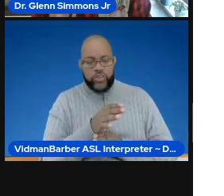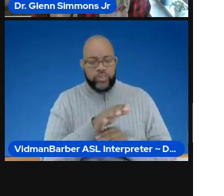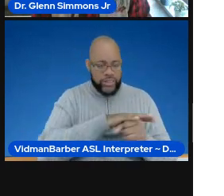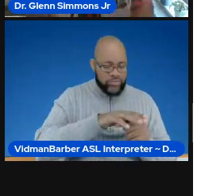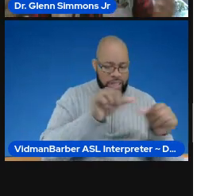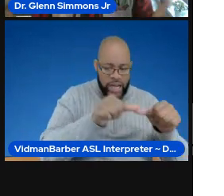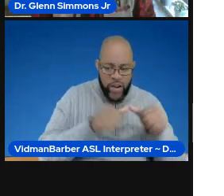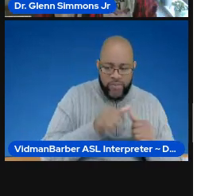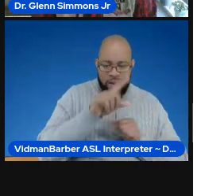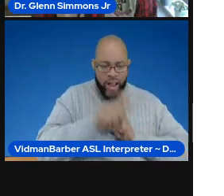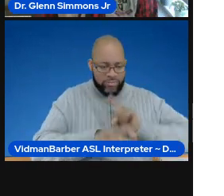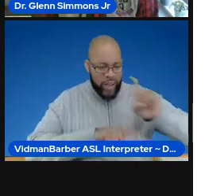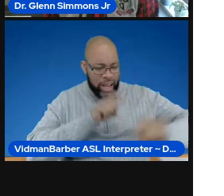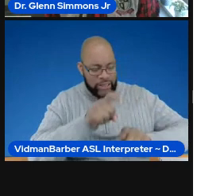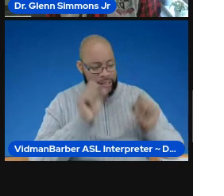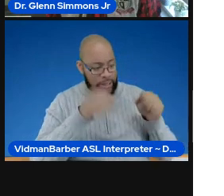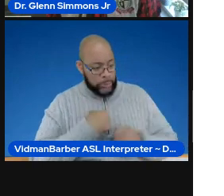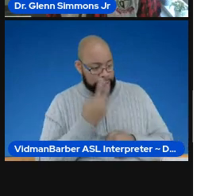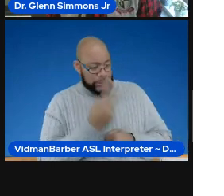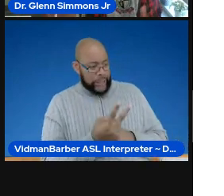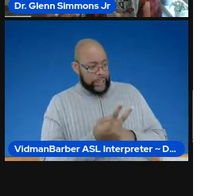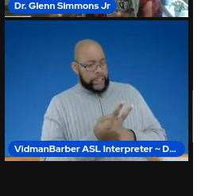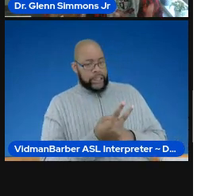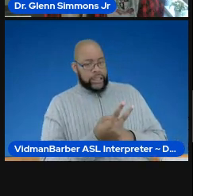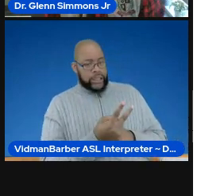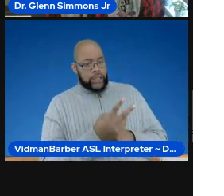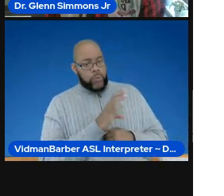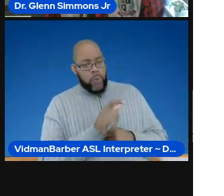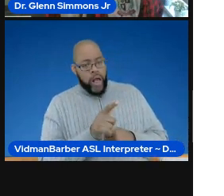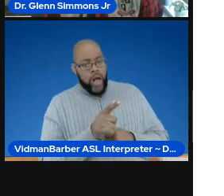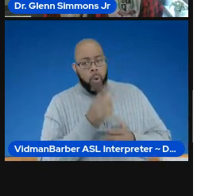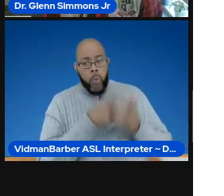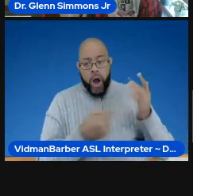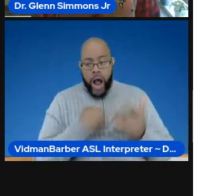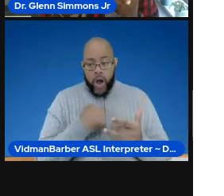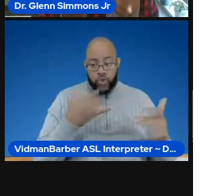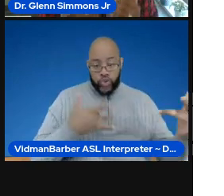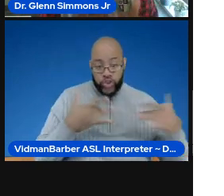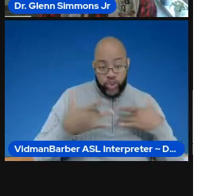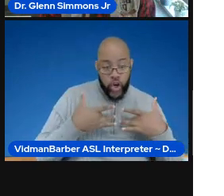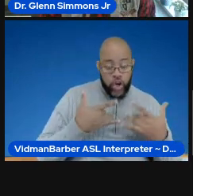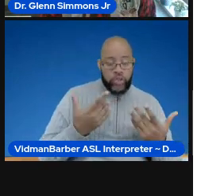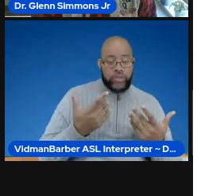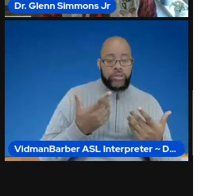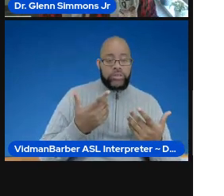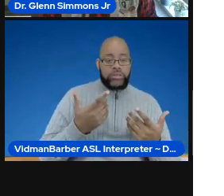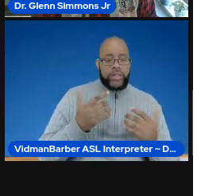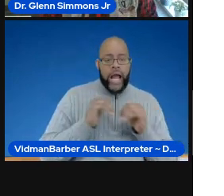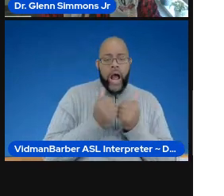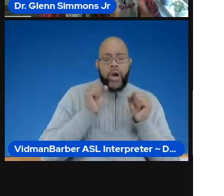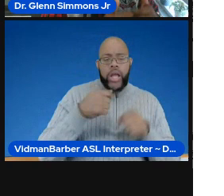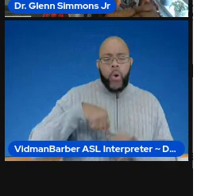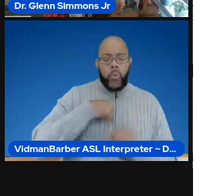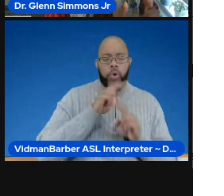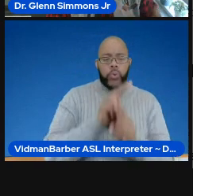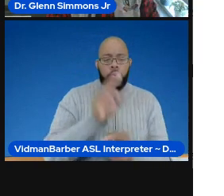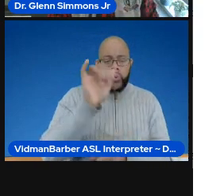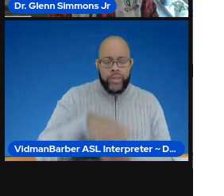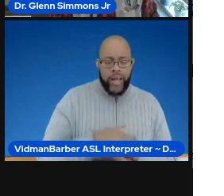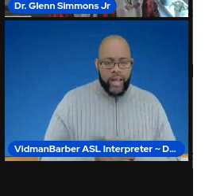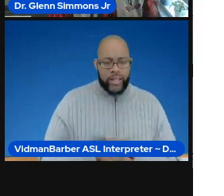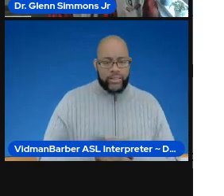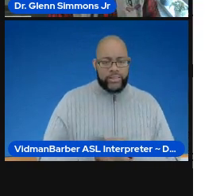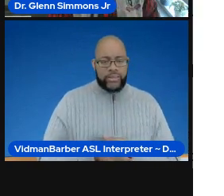areas asking, can we see it? Well, what I was concerned about was, how can we leverage this